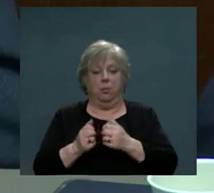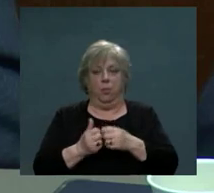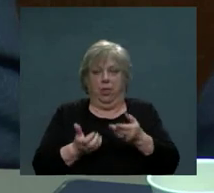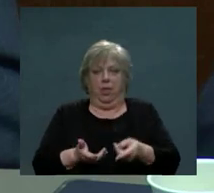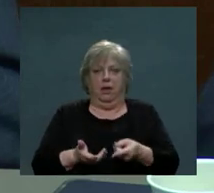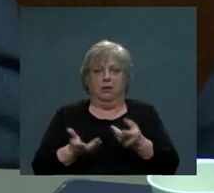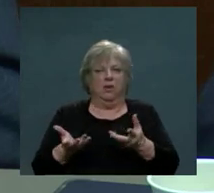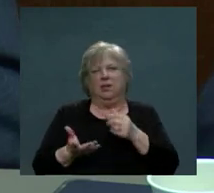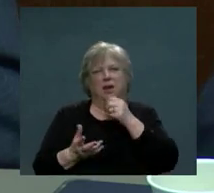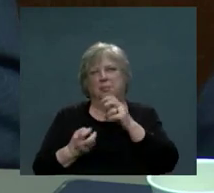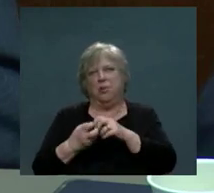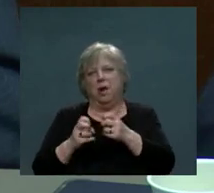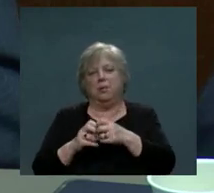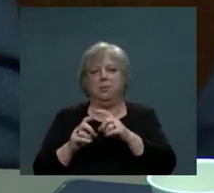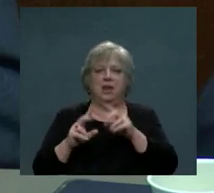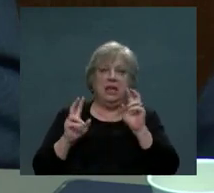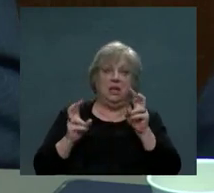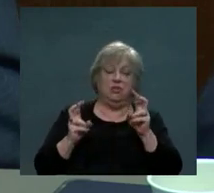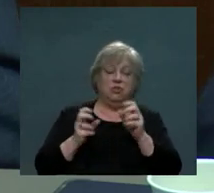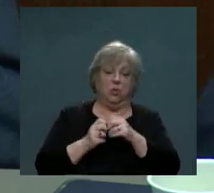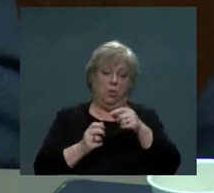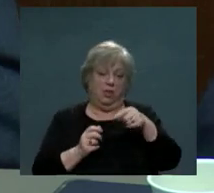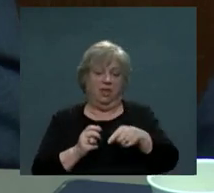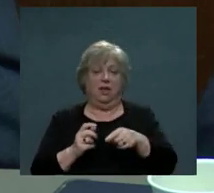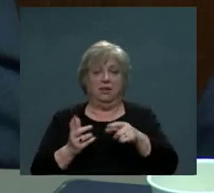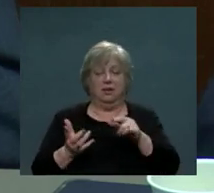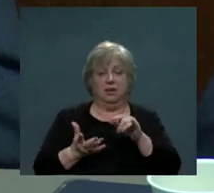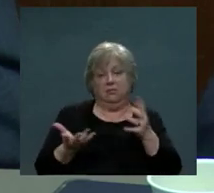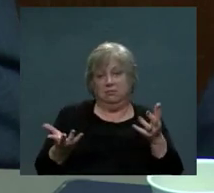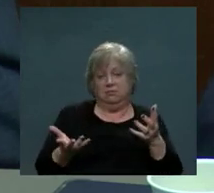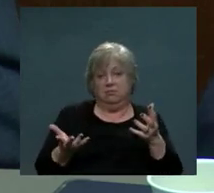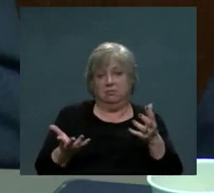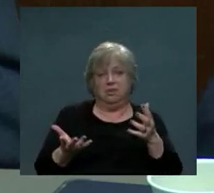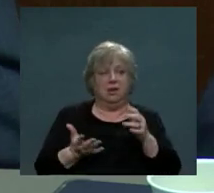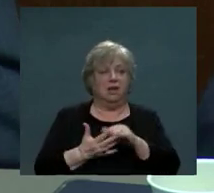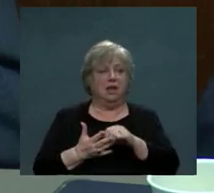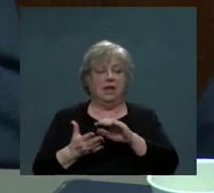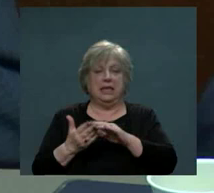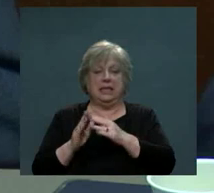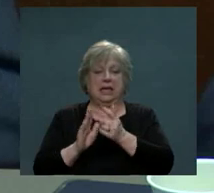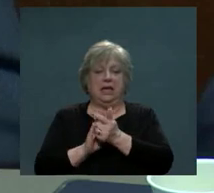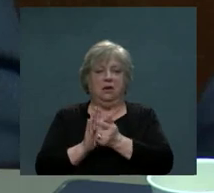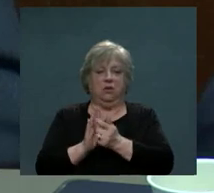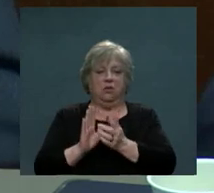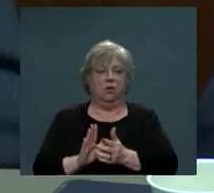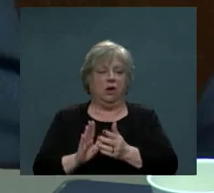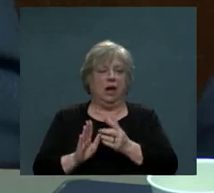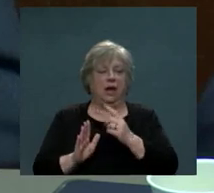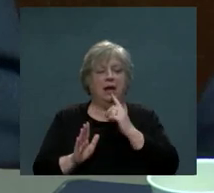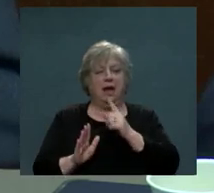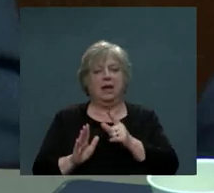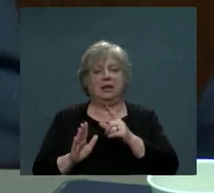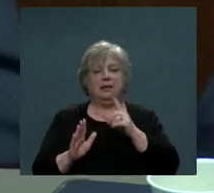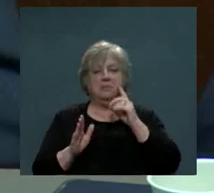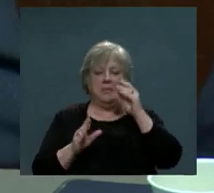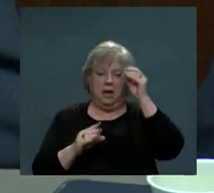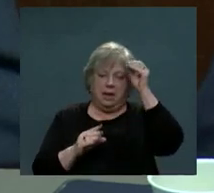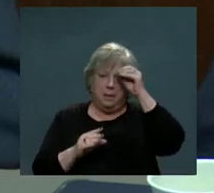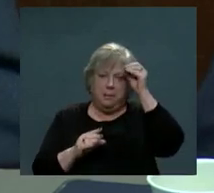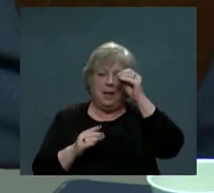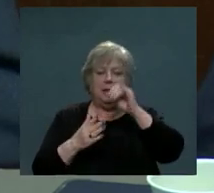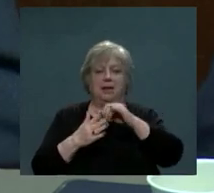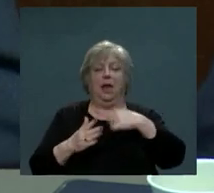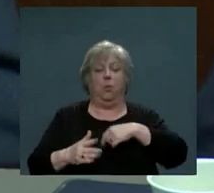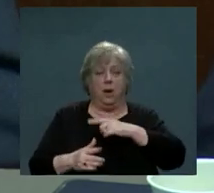is, or not problem, but the issue with this is, the city's attorney has opined and determined that we're